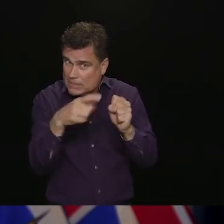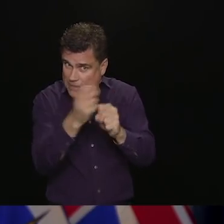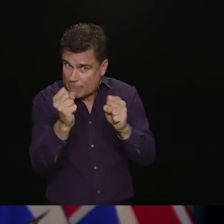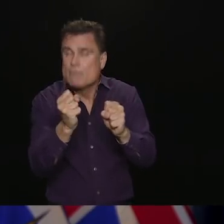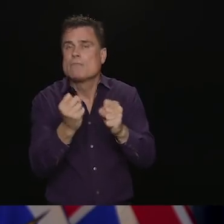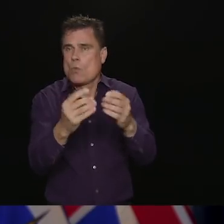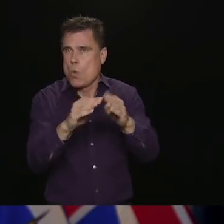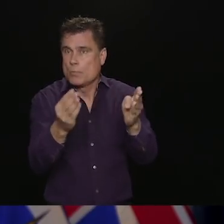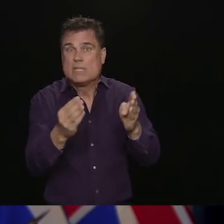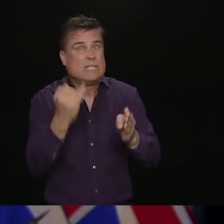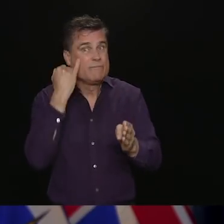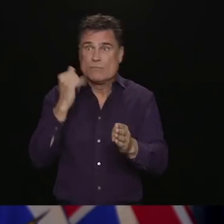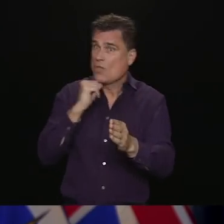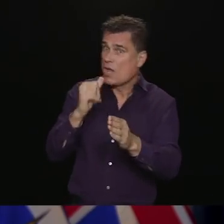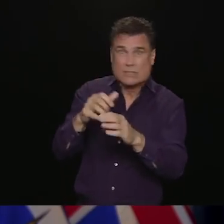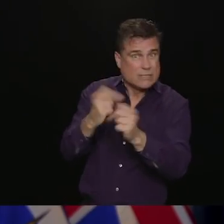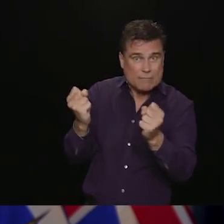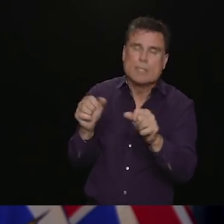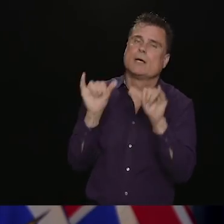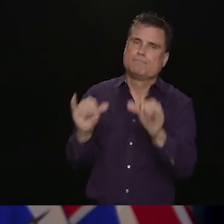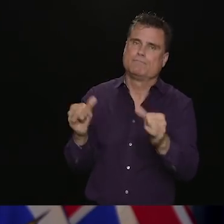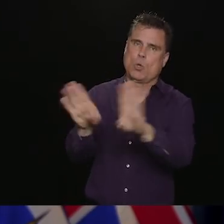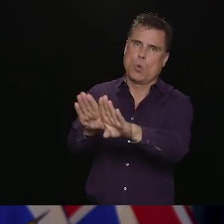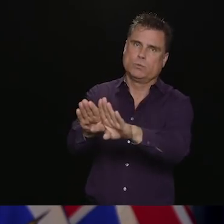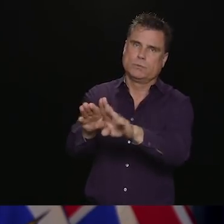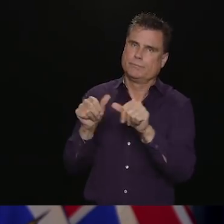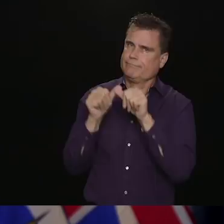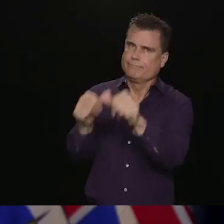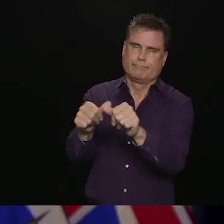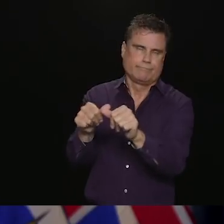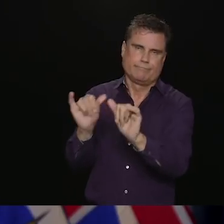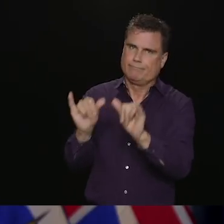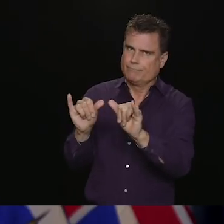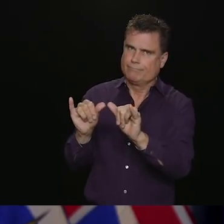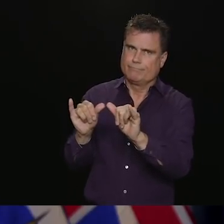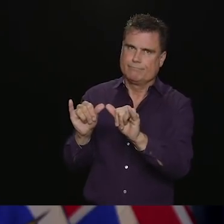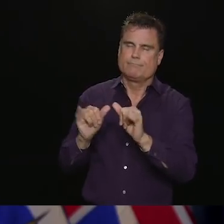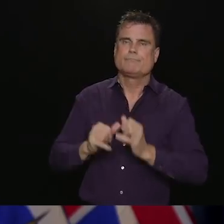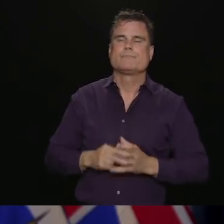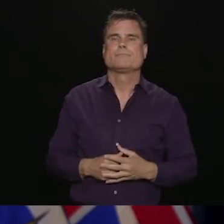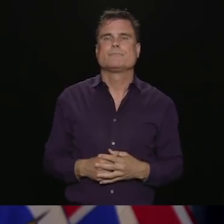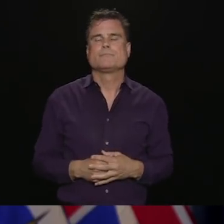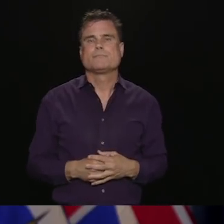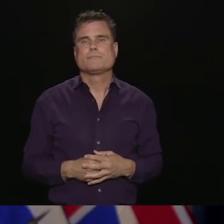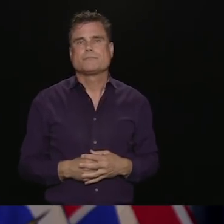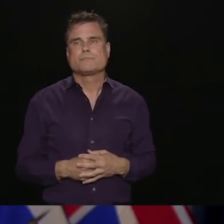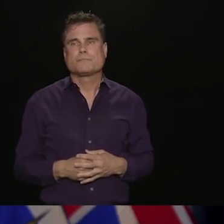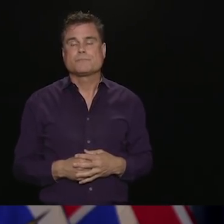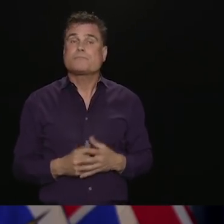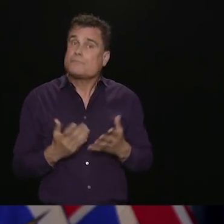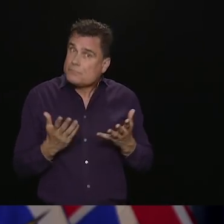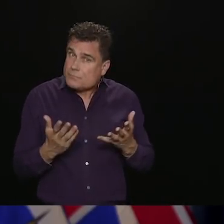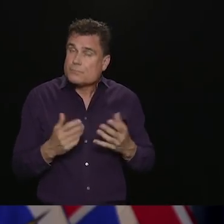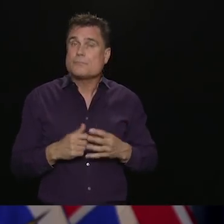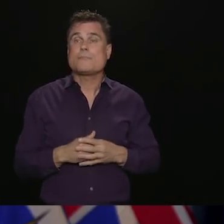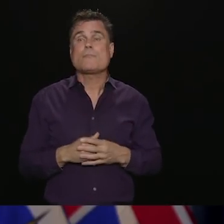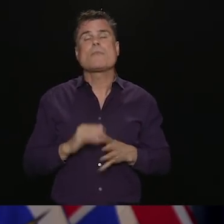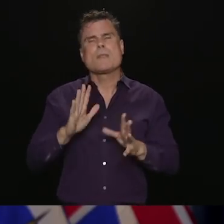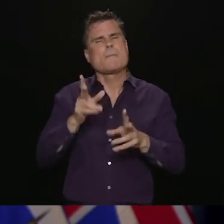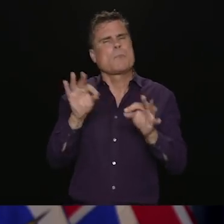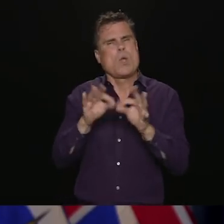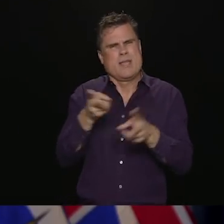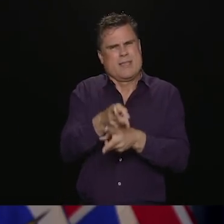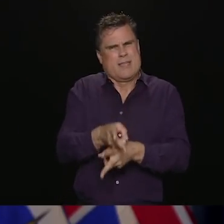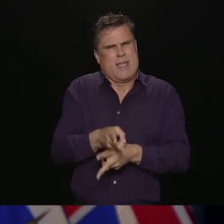to rapid spread and sometimes very dramatic outbreaks. We are slowly easing restrictions that are safe to lessen